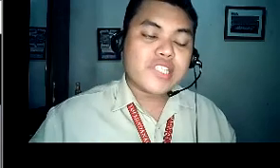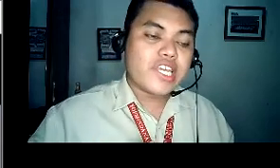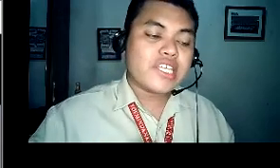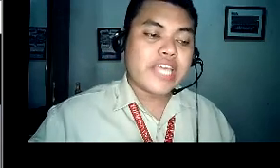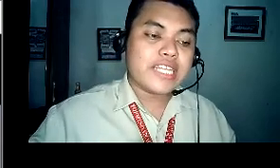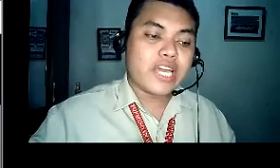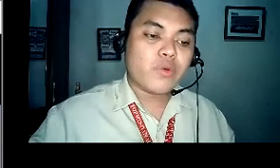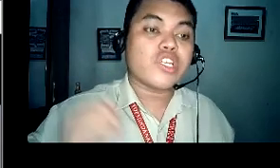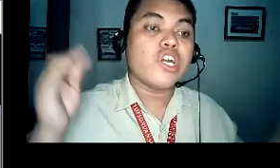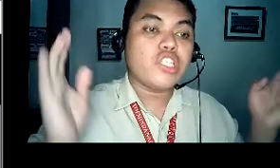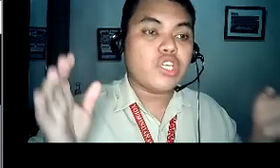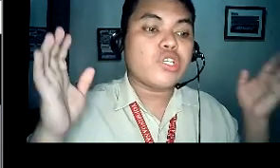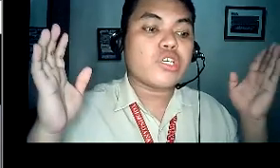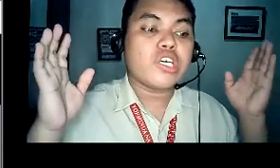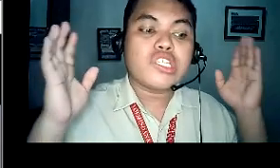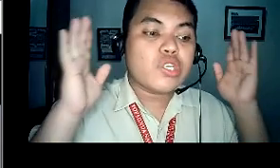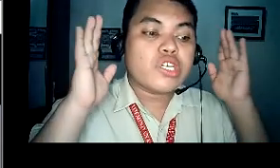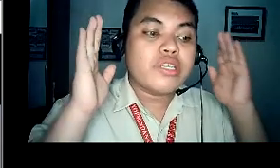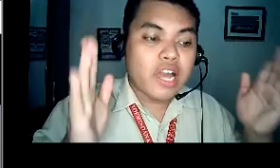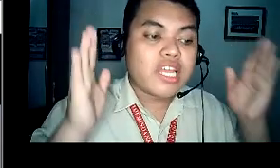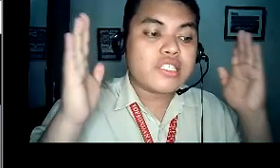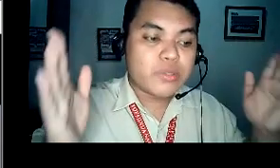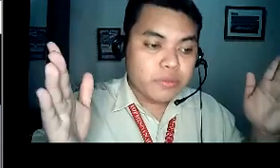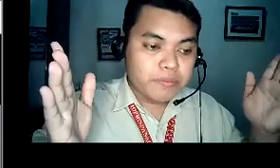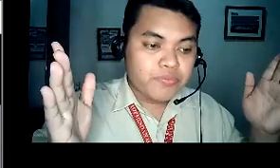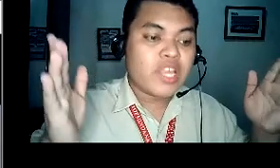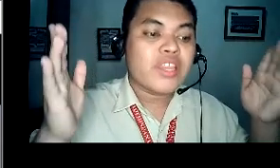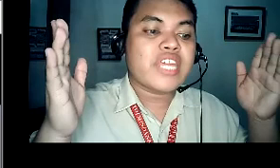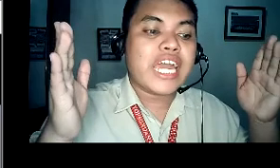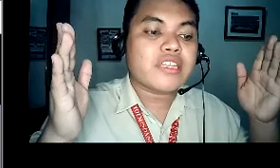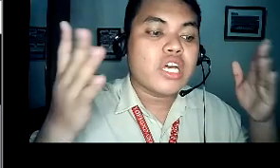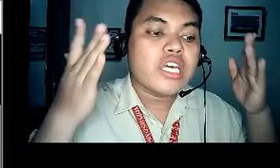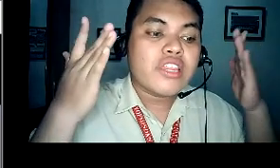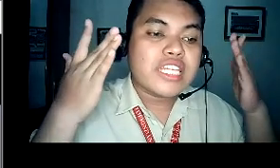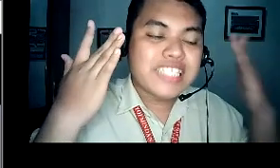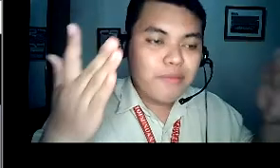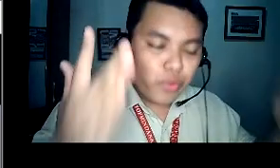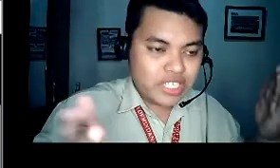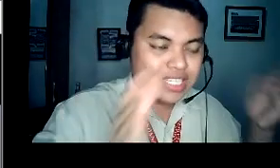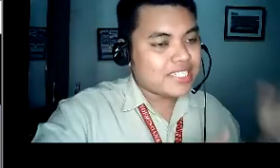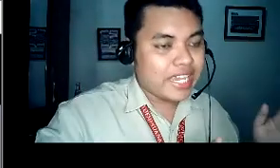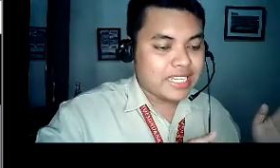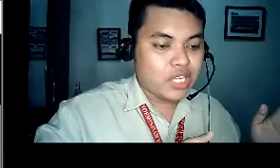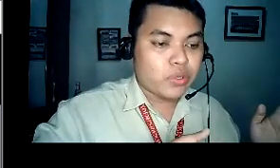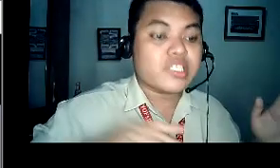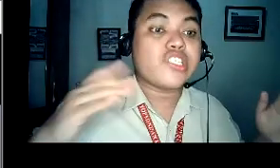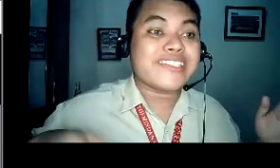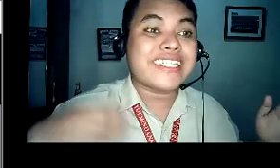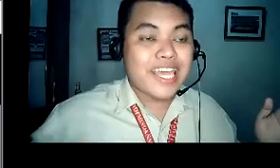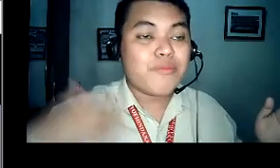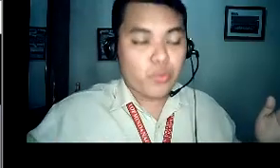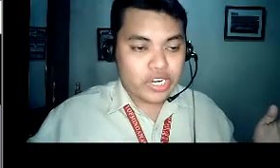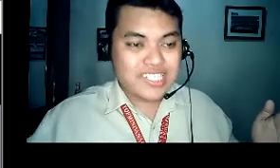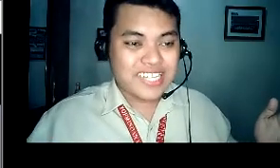you are studying sign language, you cannot assume that the same words in sign language are